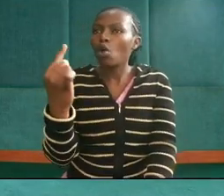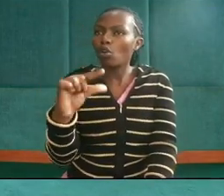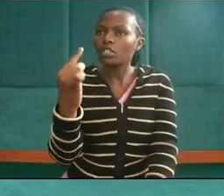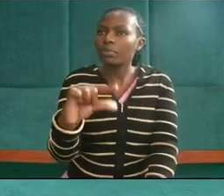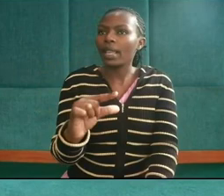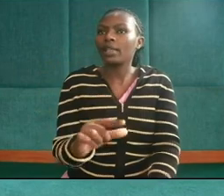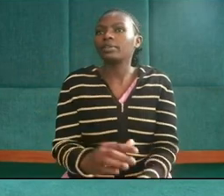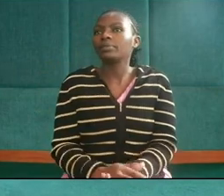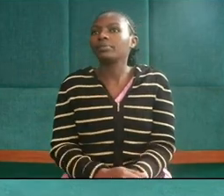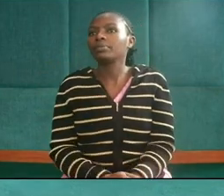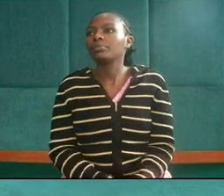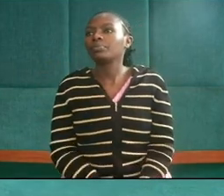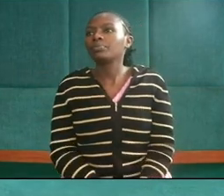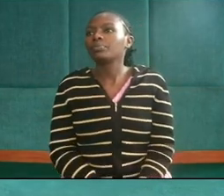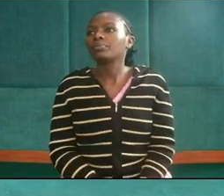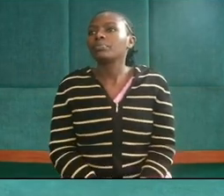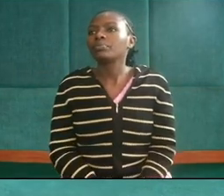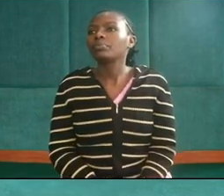the gospel.